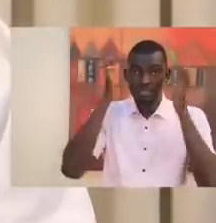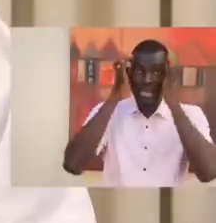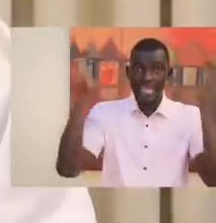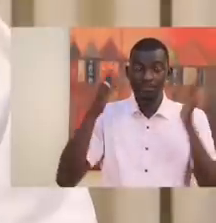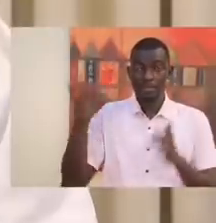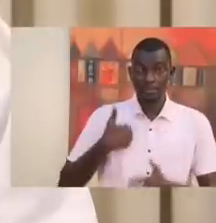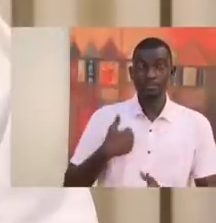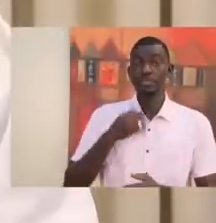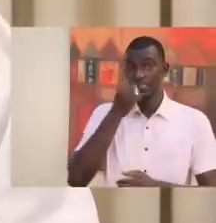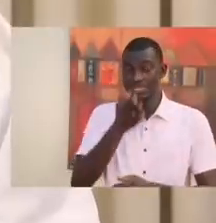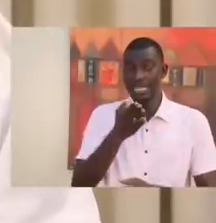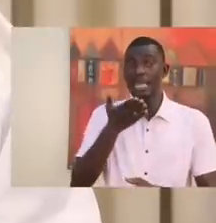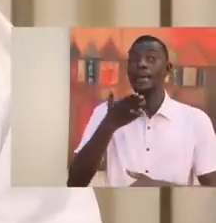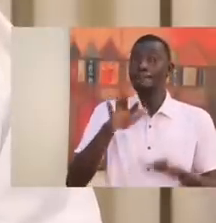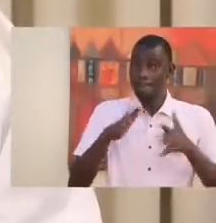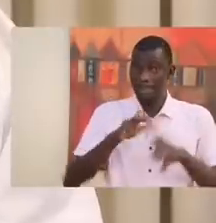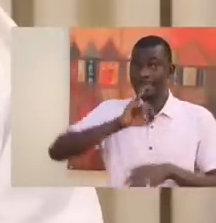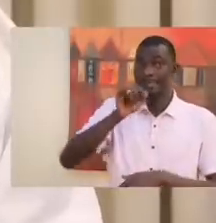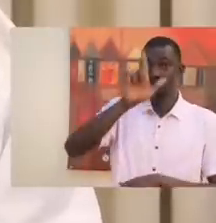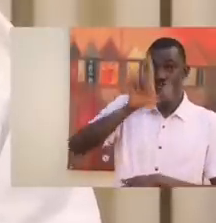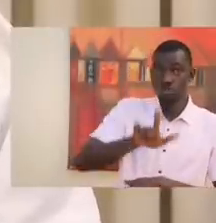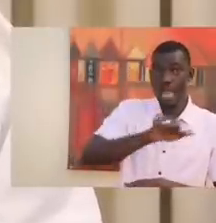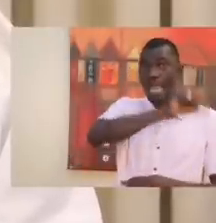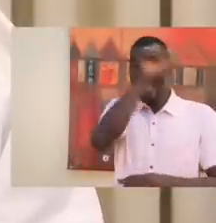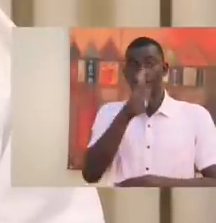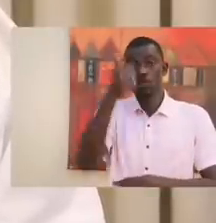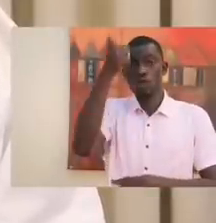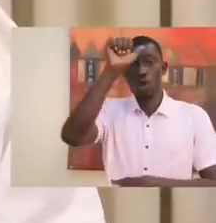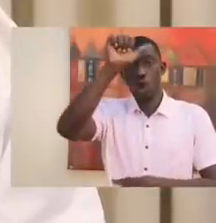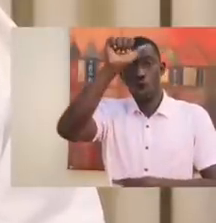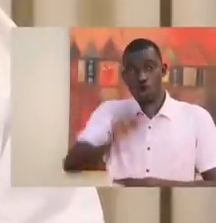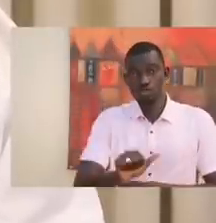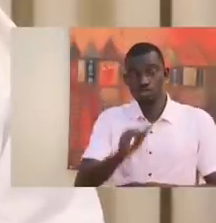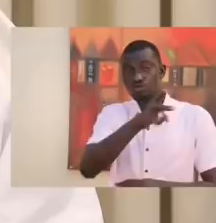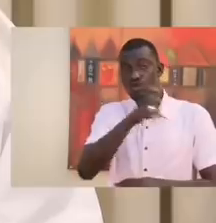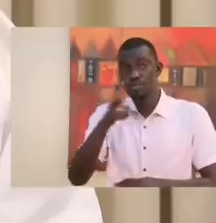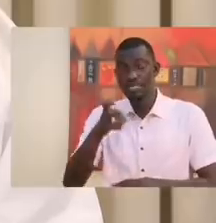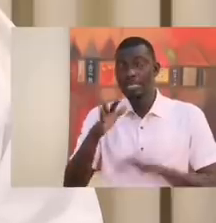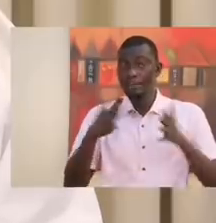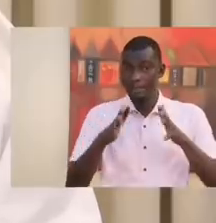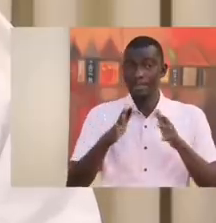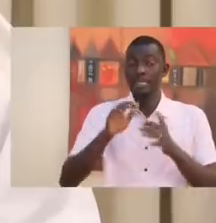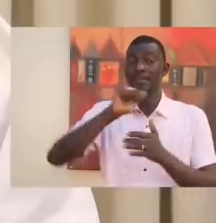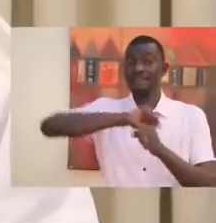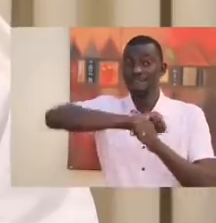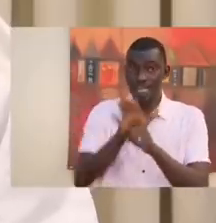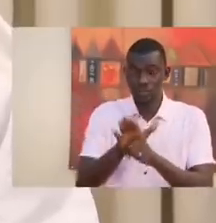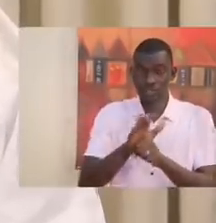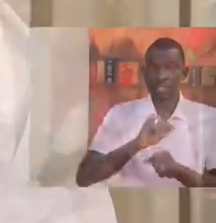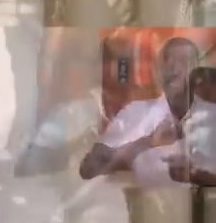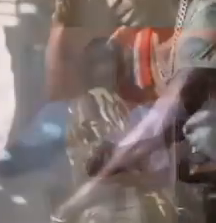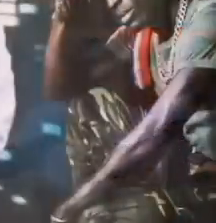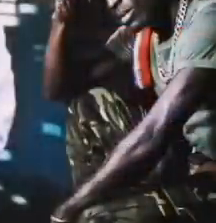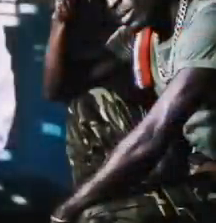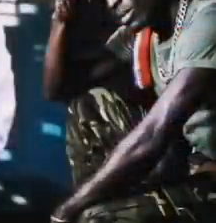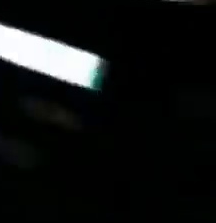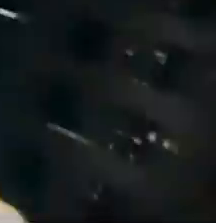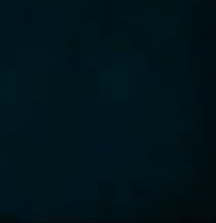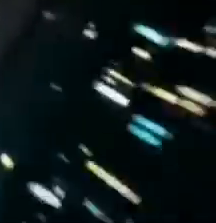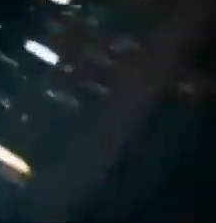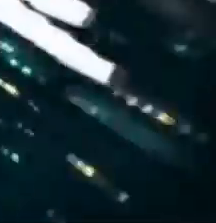Gambia Mansakunda, Gambia Banko Mume Be Purka Sorong, Tilimwang Anin Kiling Kwateke, Purka Coronavirus